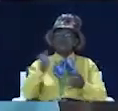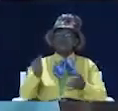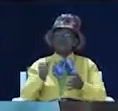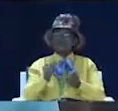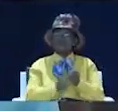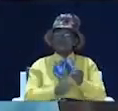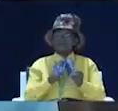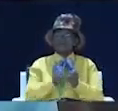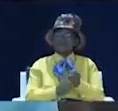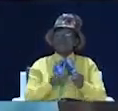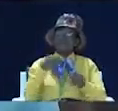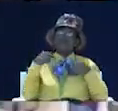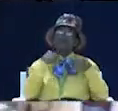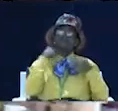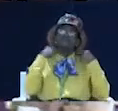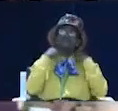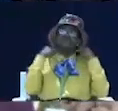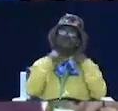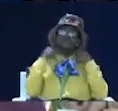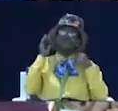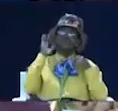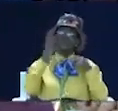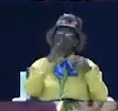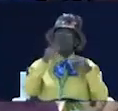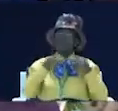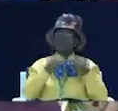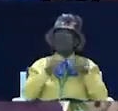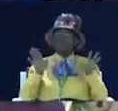Every yoke will be loosed.